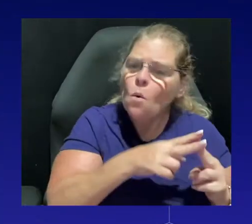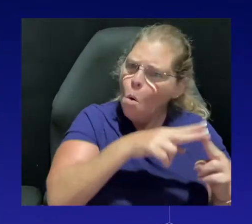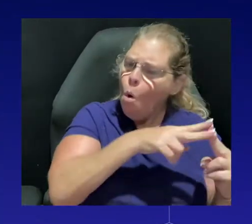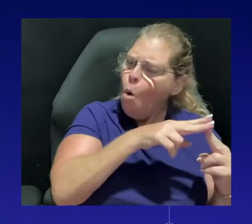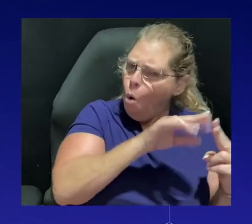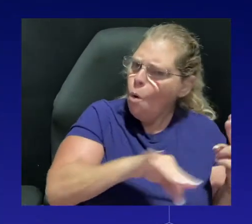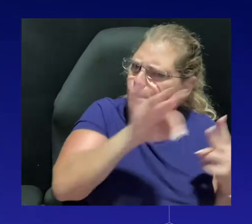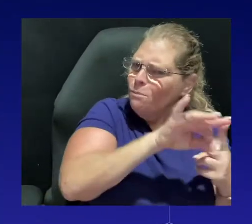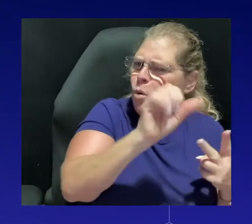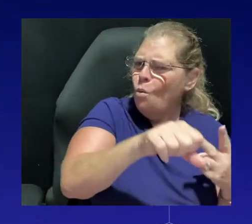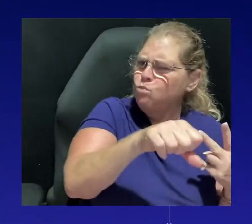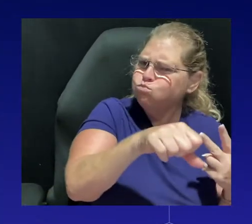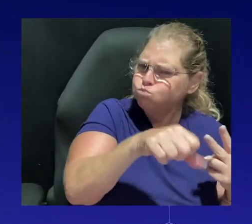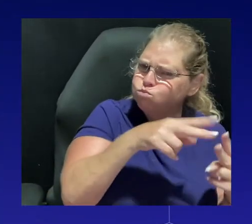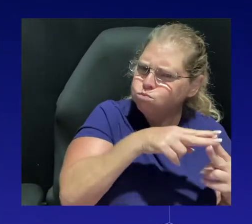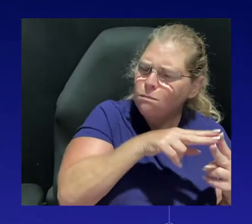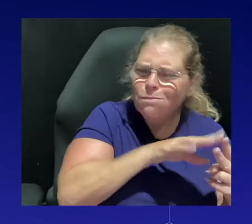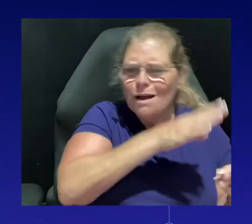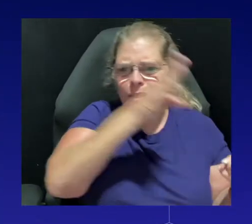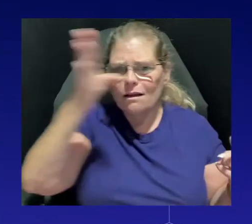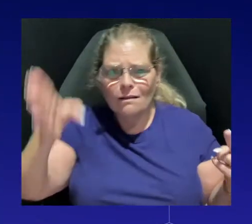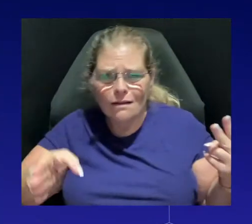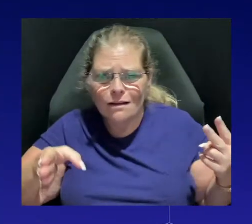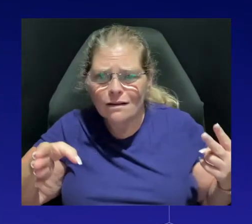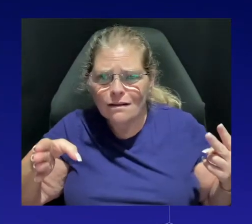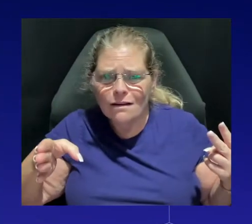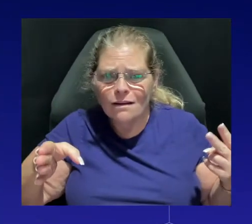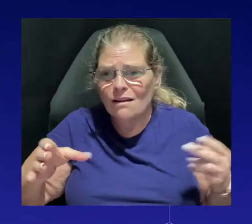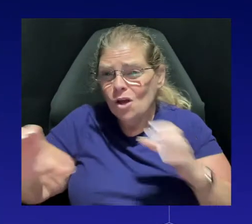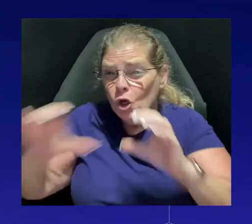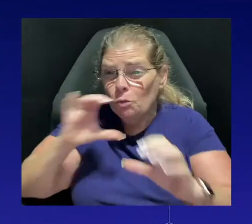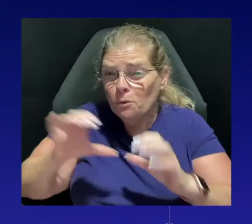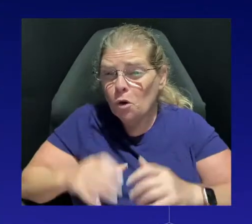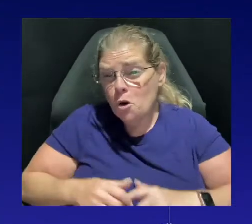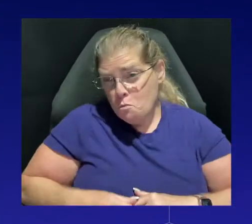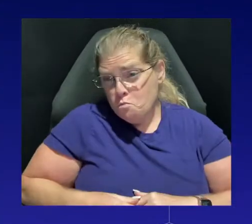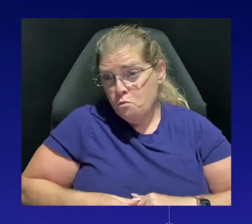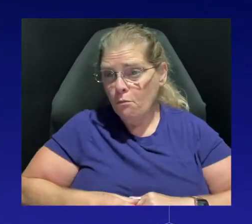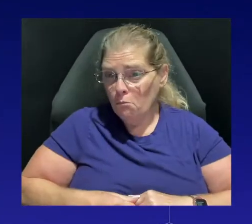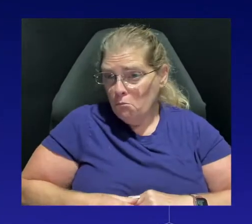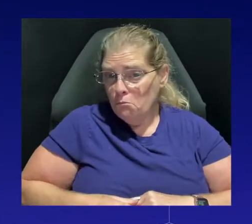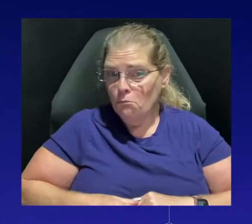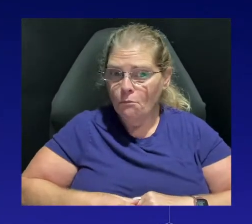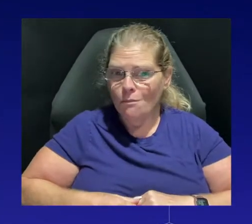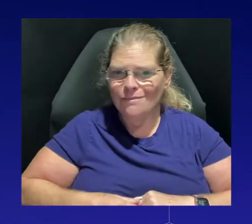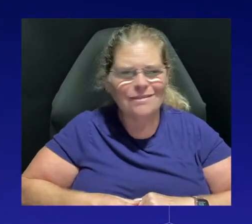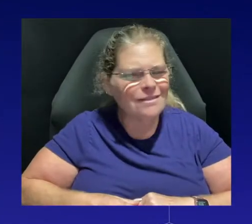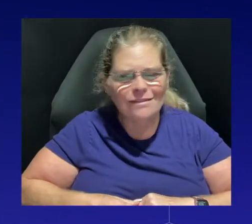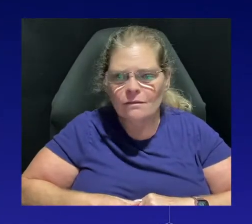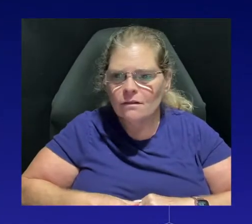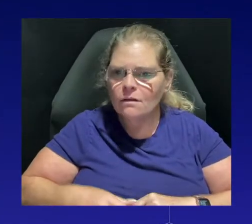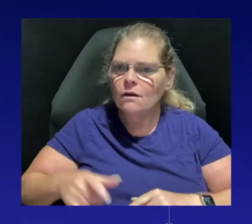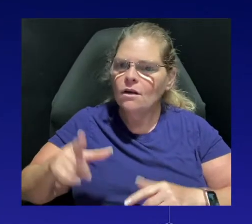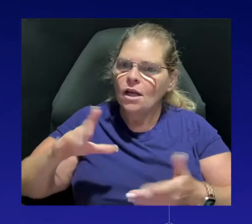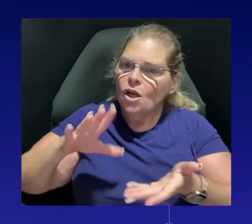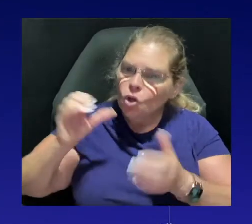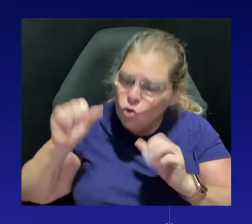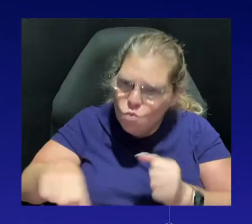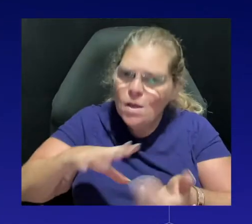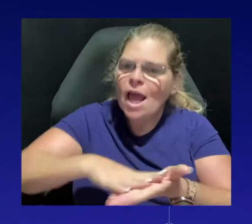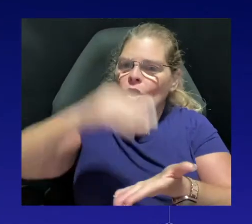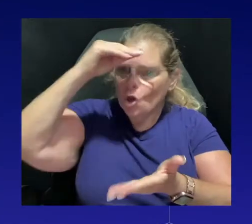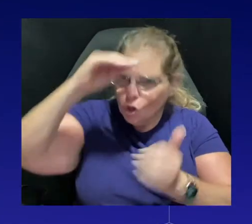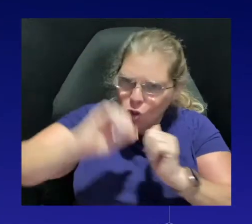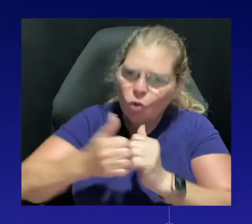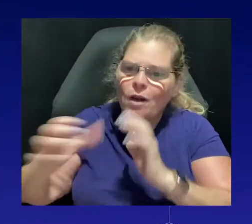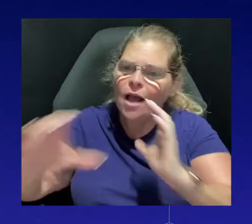critically important, but we just take communication for granted. And yet there's a science behind that. It's a learnable skill. You get better at